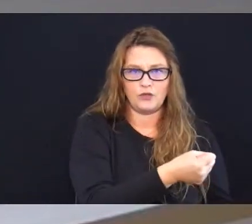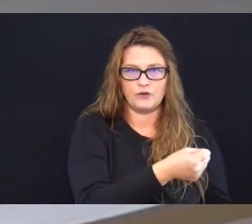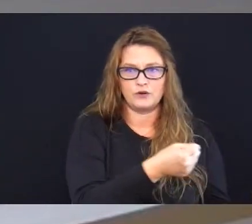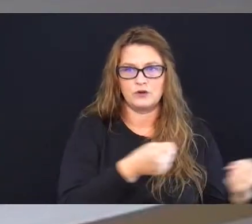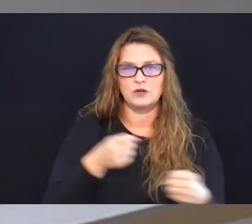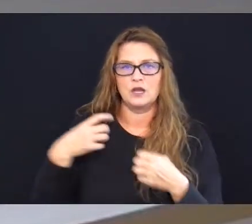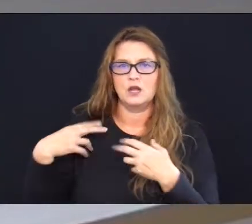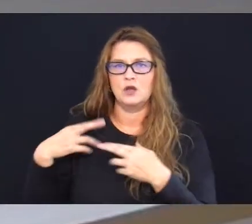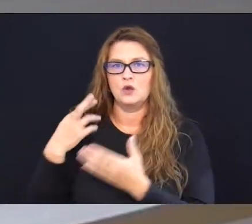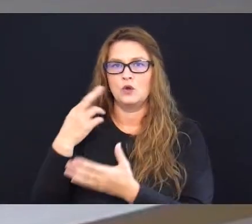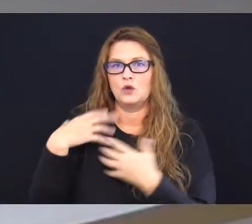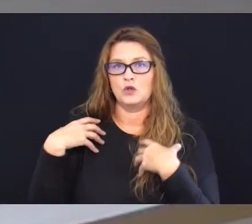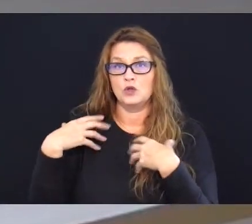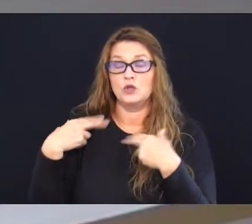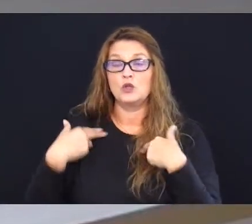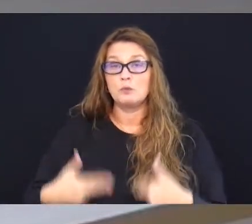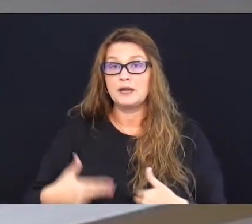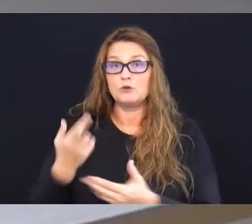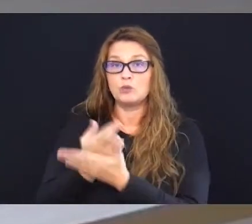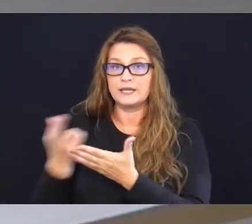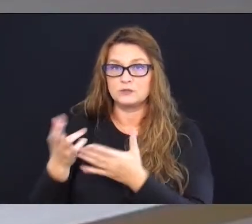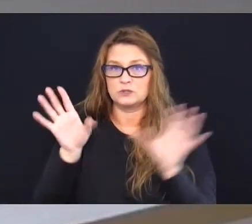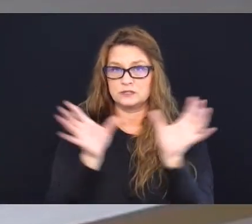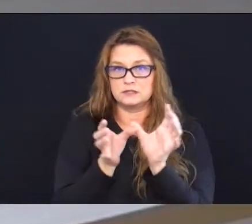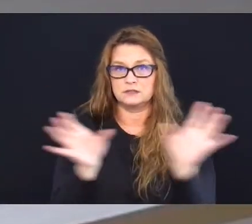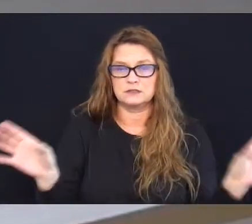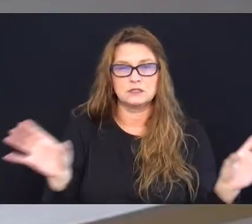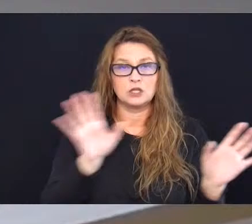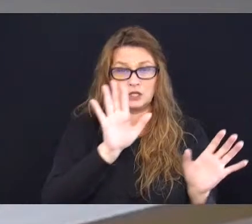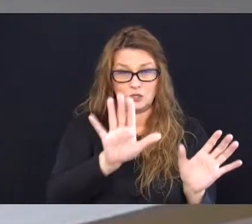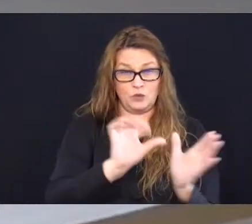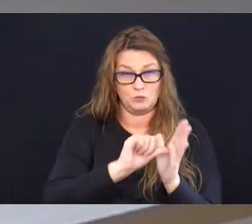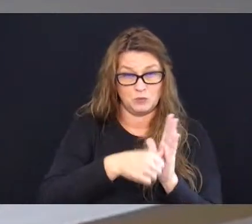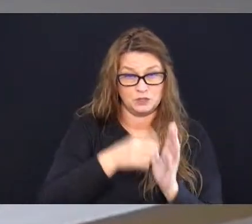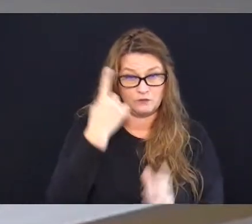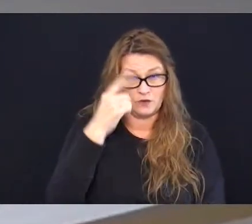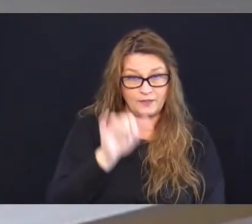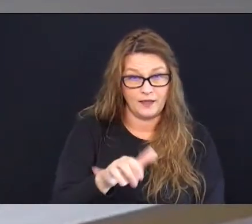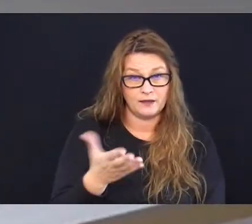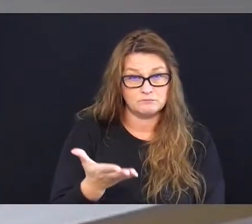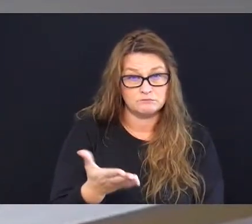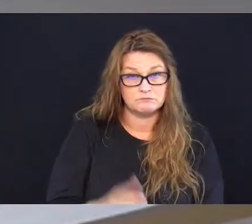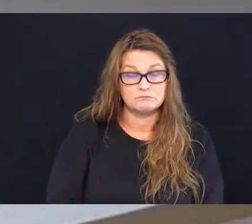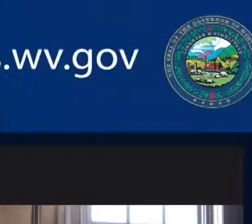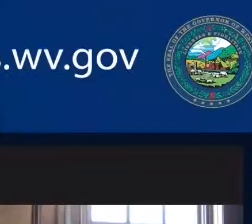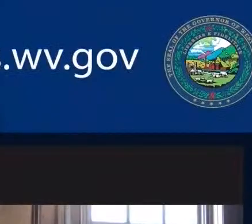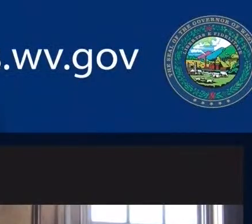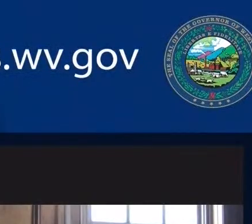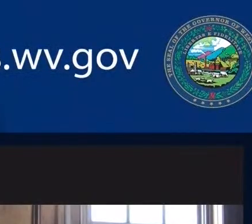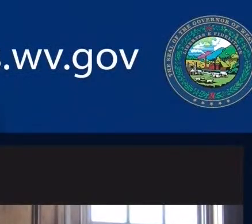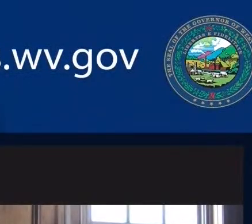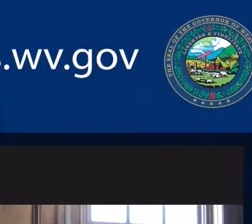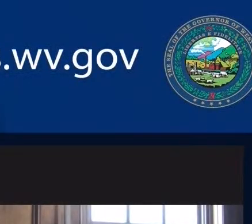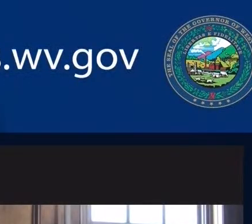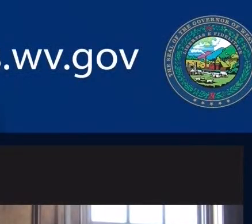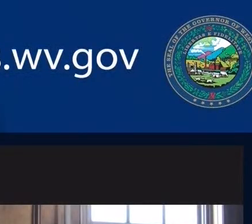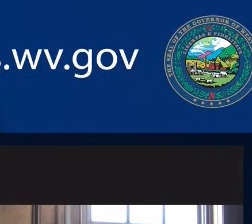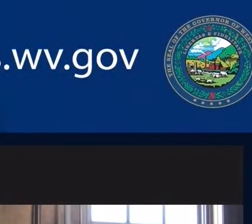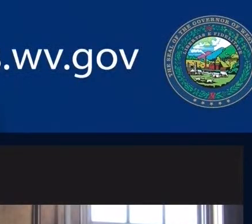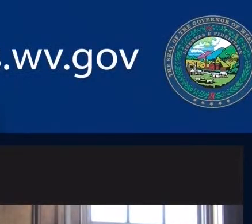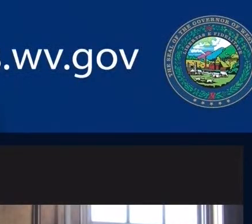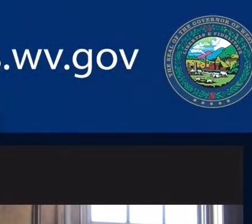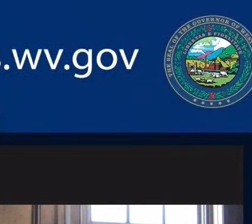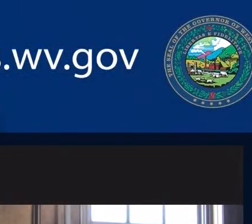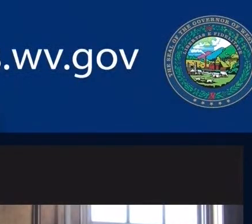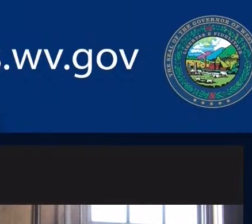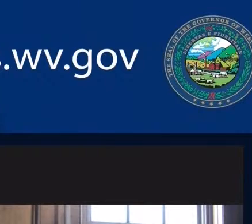the Department of Human Resources. Just wonder your impression of that. Is that workable? Thank you. Well, I'm going to let Secretary Crouch